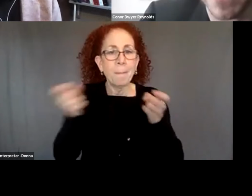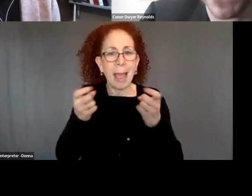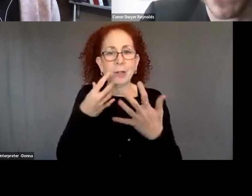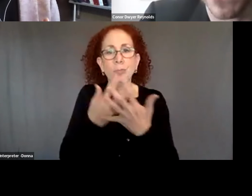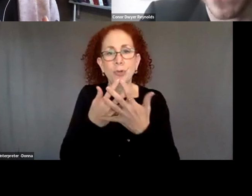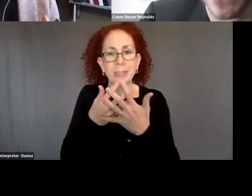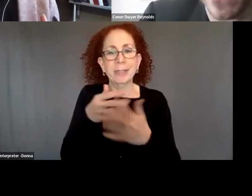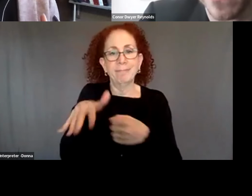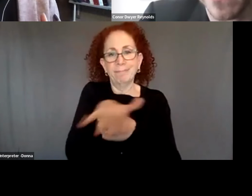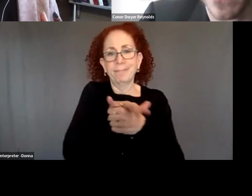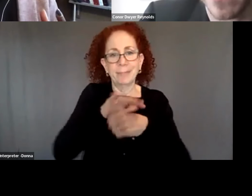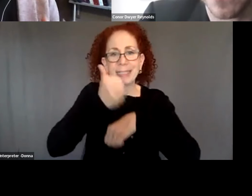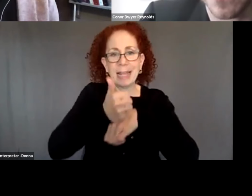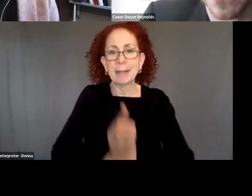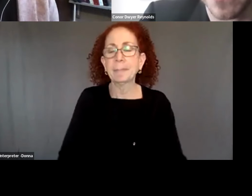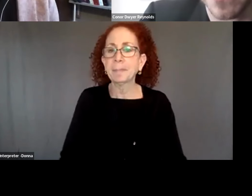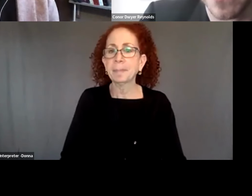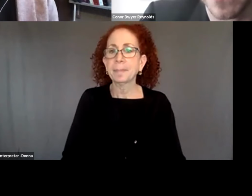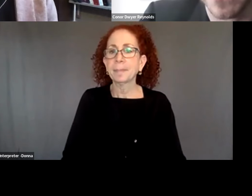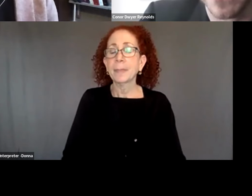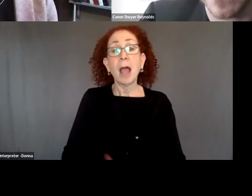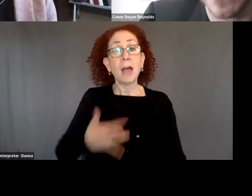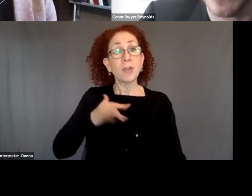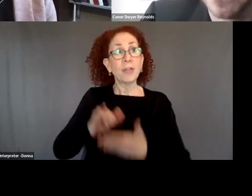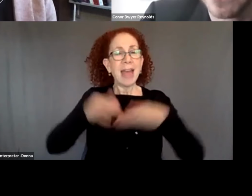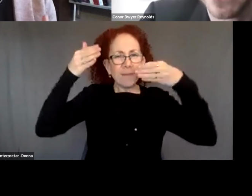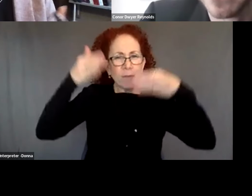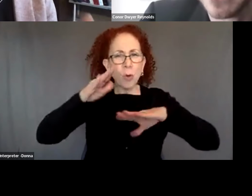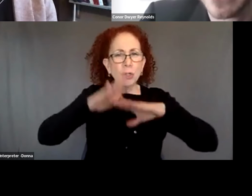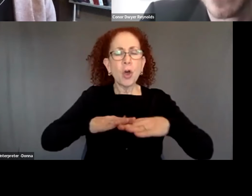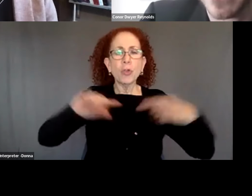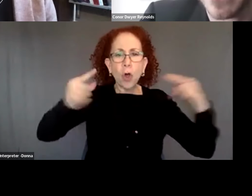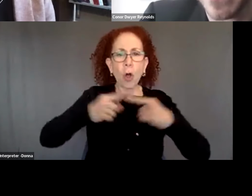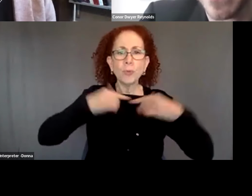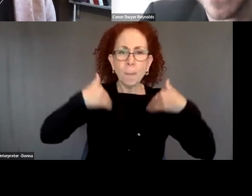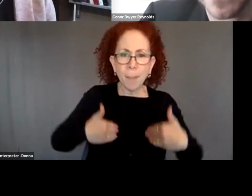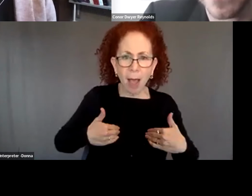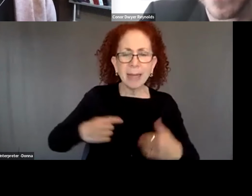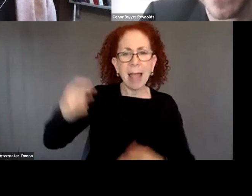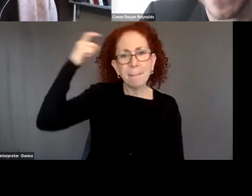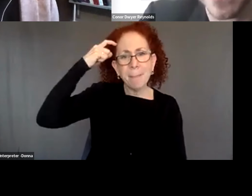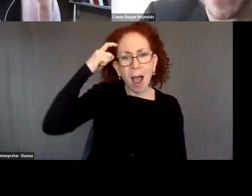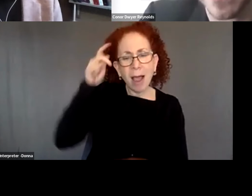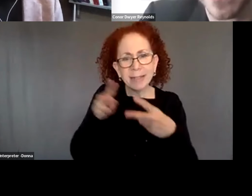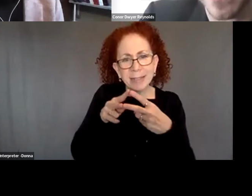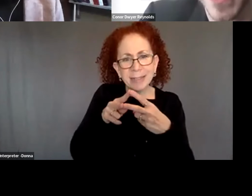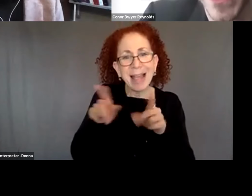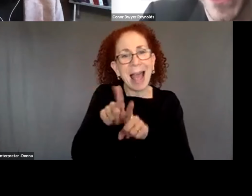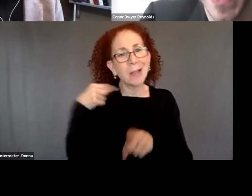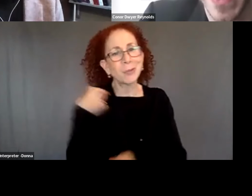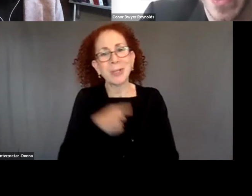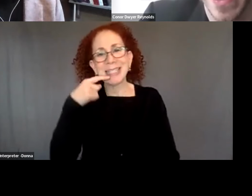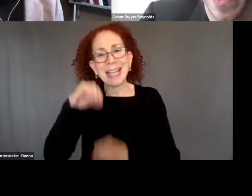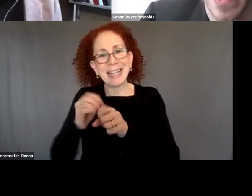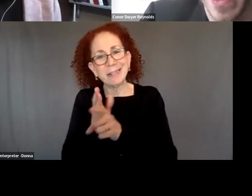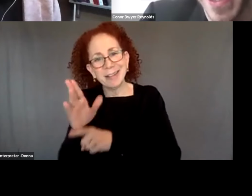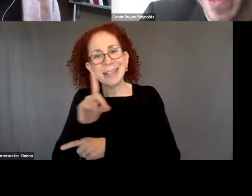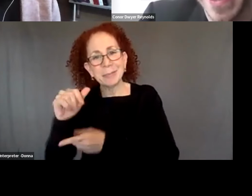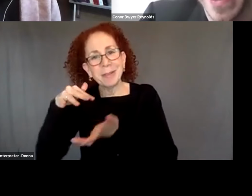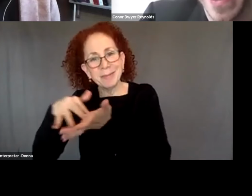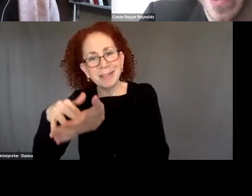I think that this focus in on the harm to bodies and minds, or as we say in disability scholarship,